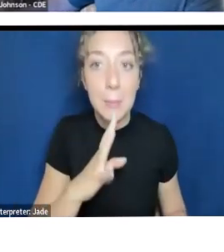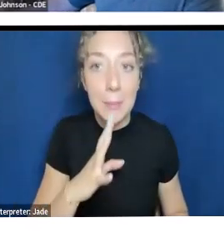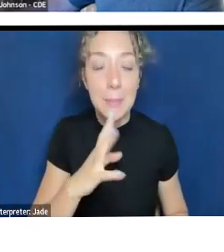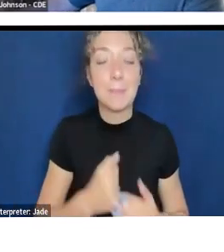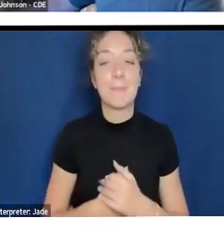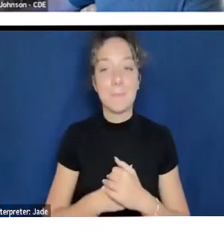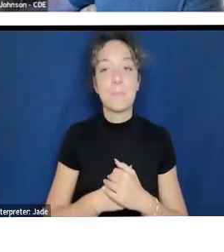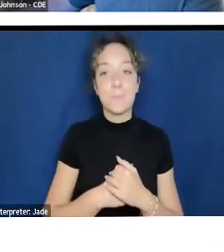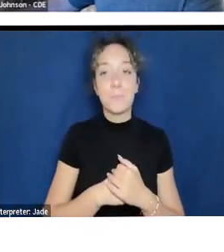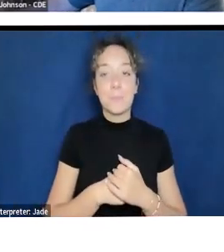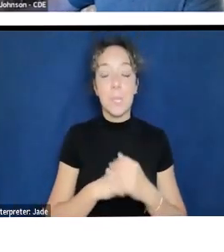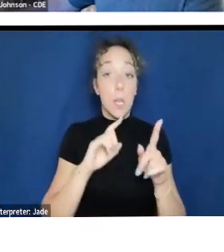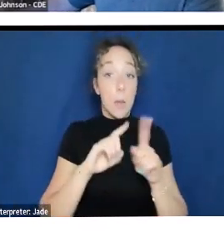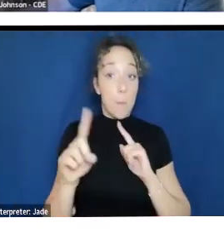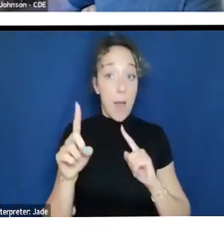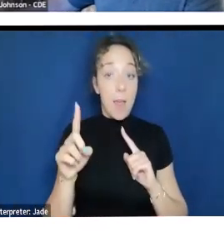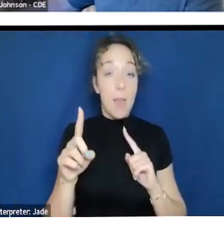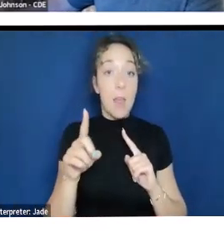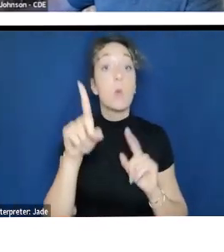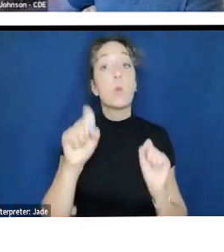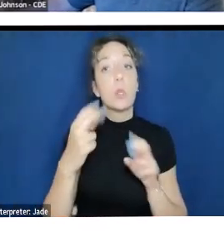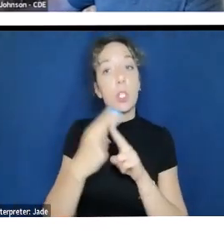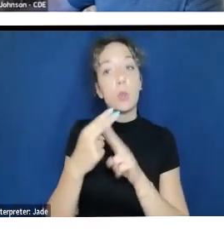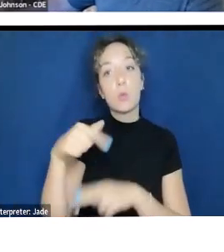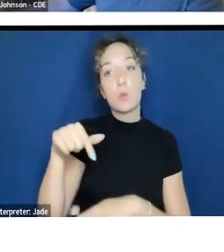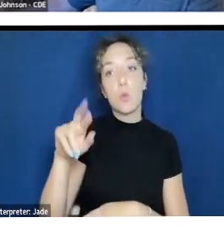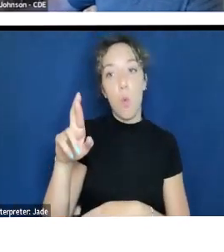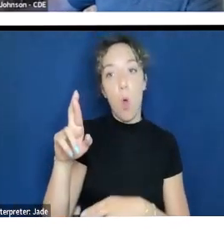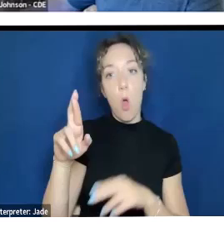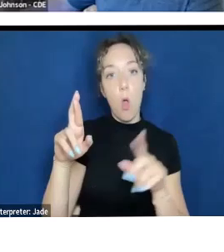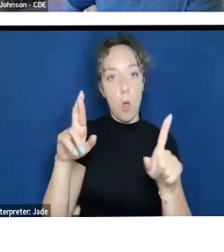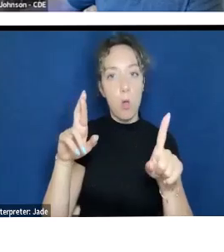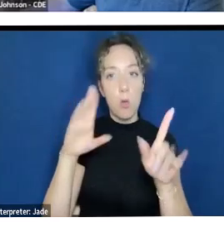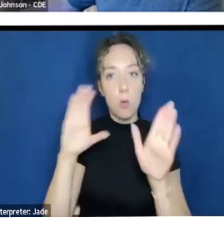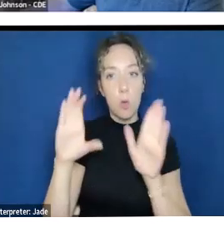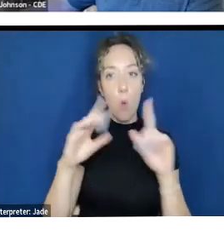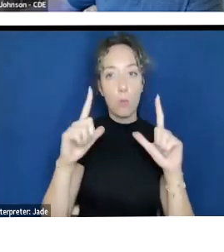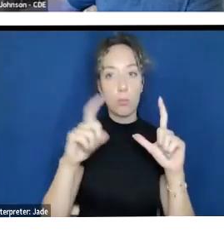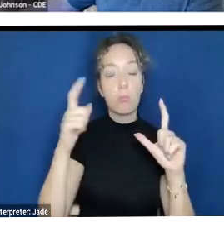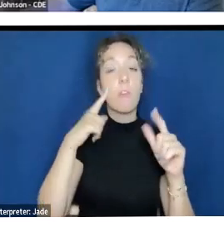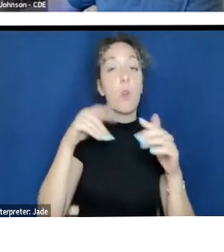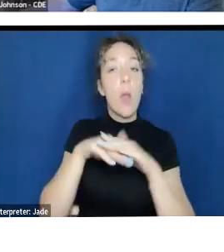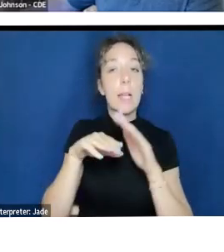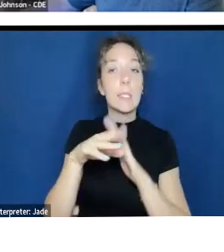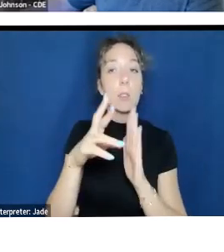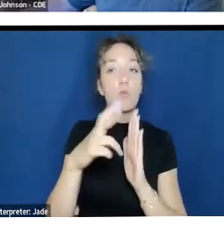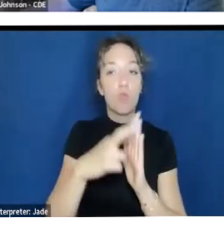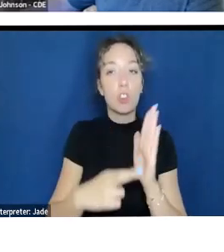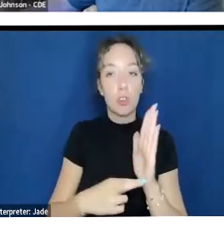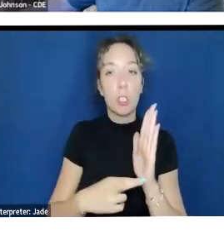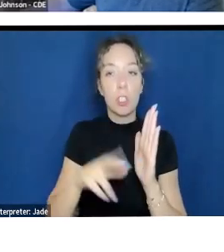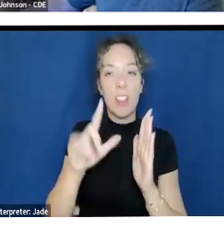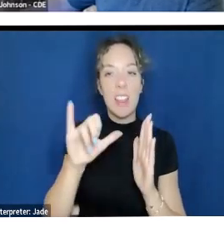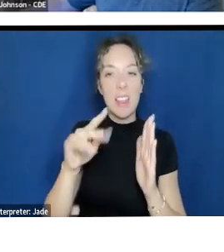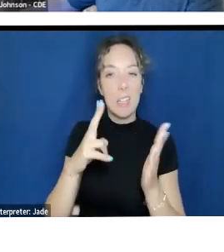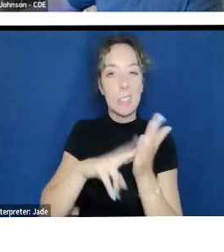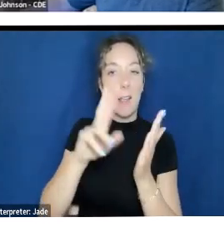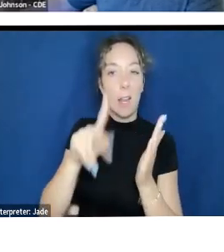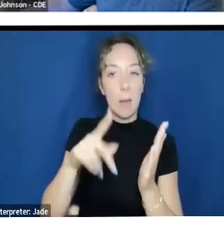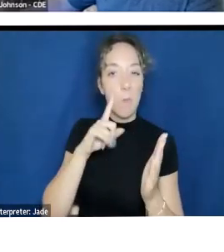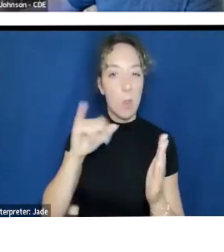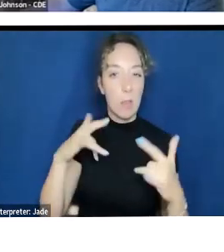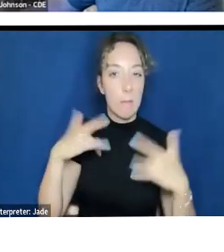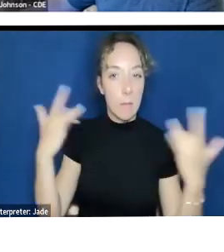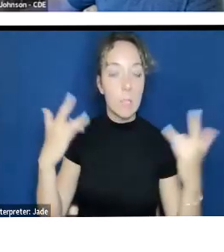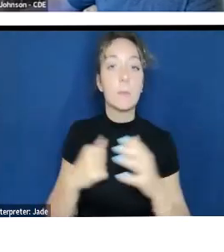Anyhow, you can use this QR code to access the registration link, as well as clicking on this link as well.